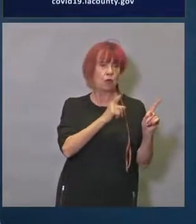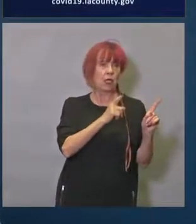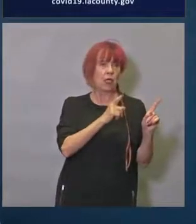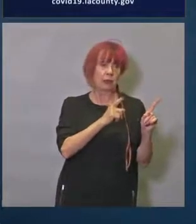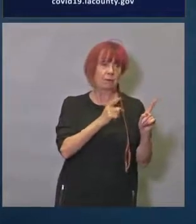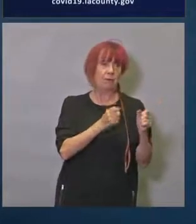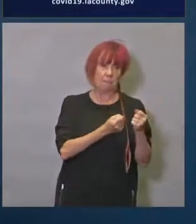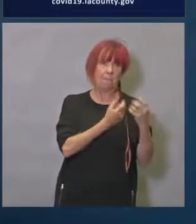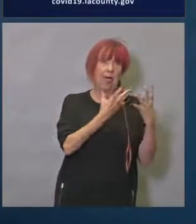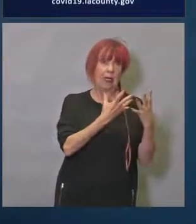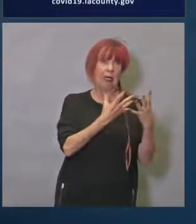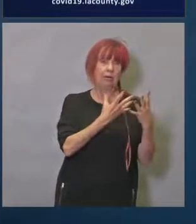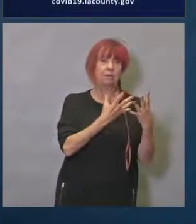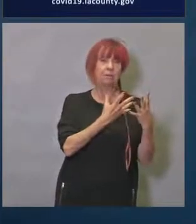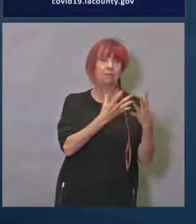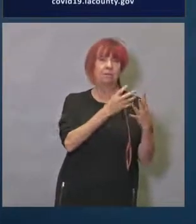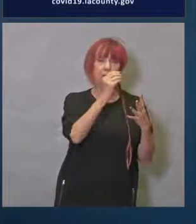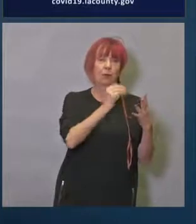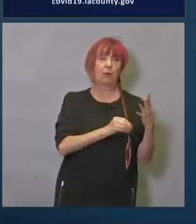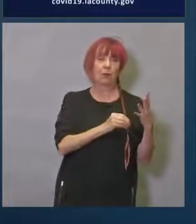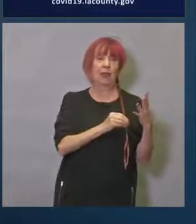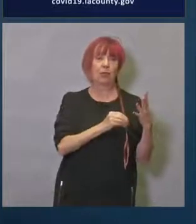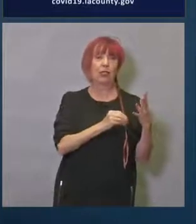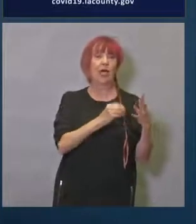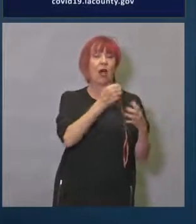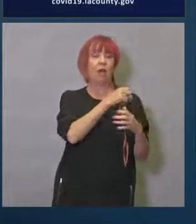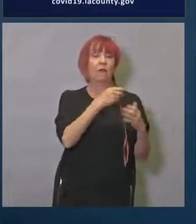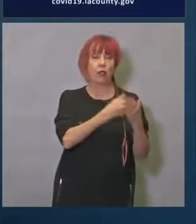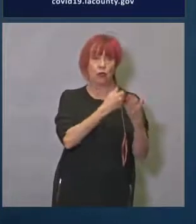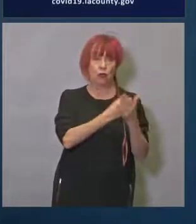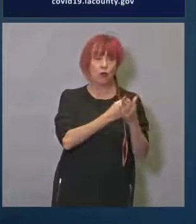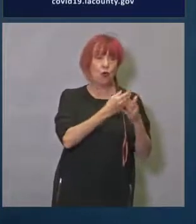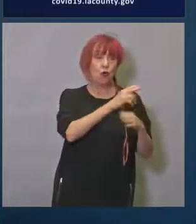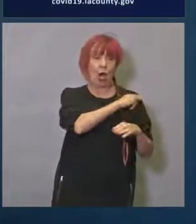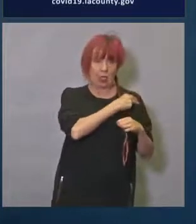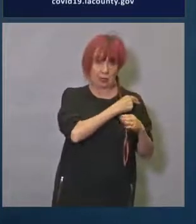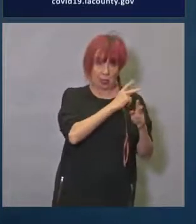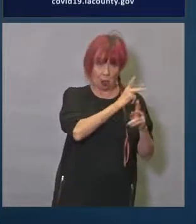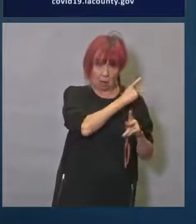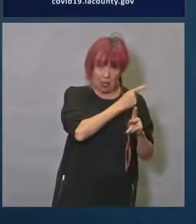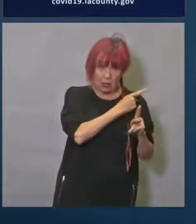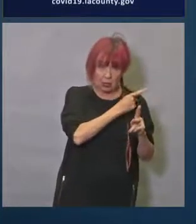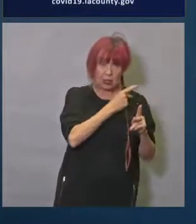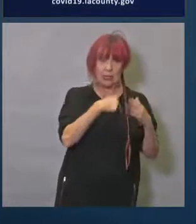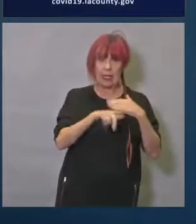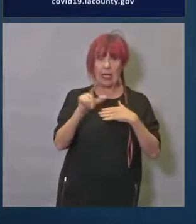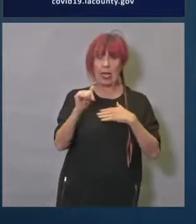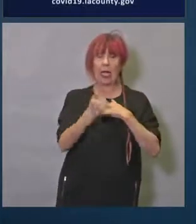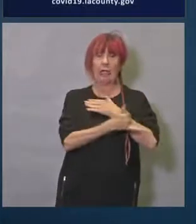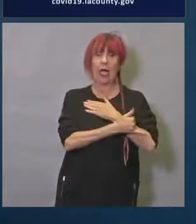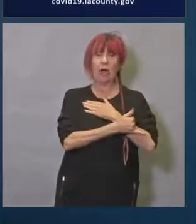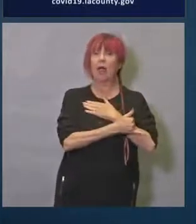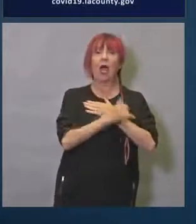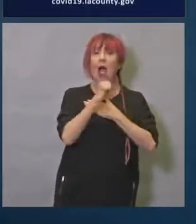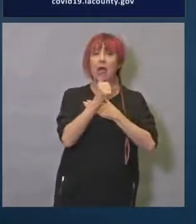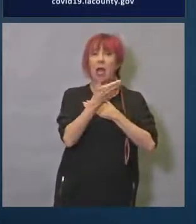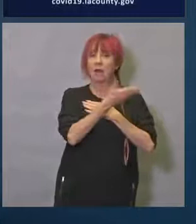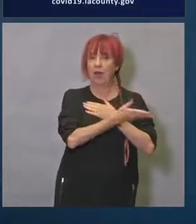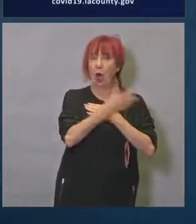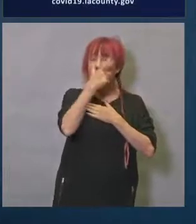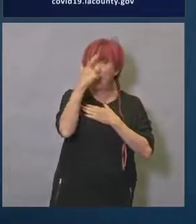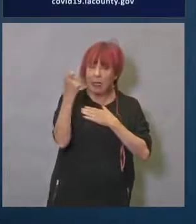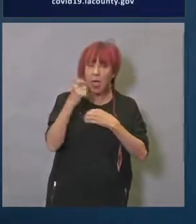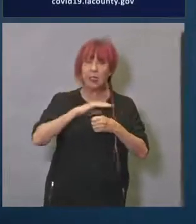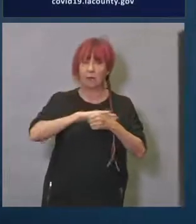large share of the patients that are newly hospitalized in Los Angeles County with COVID-19 are not there because of